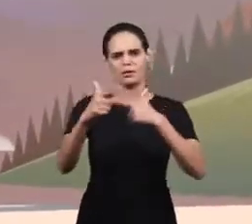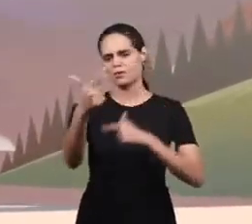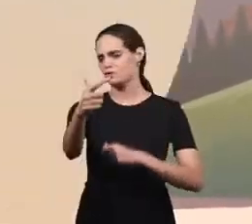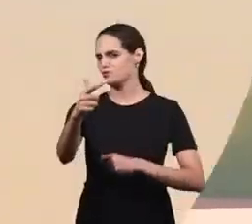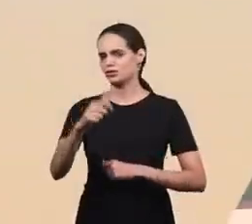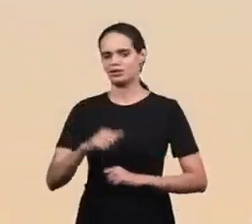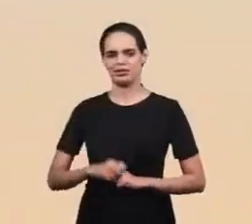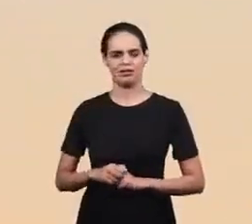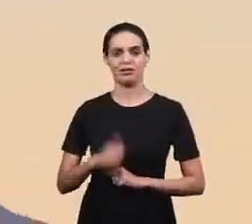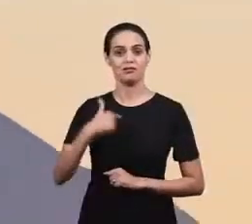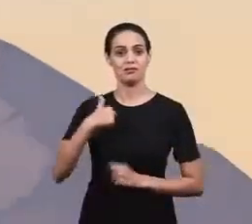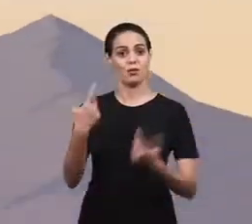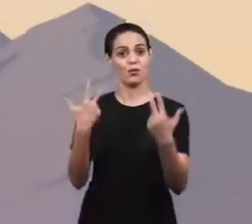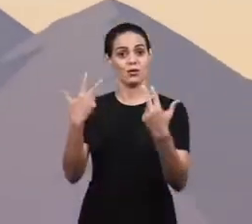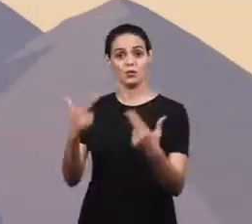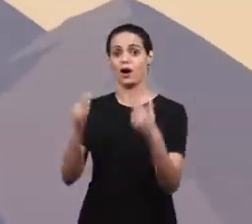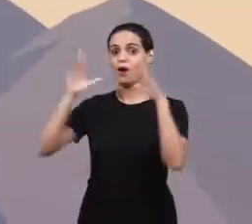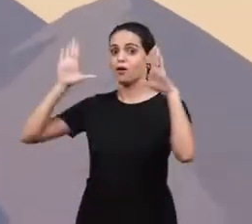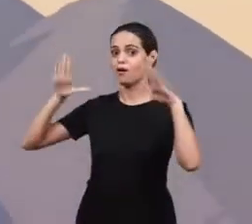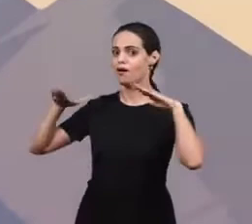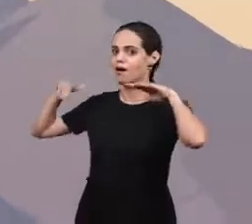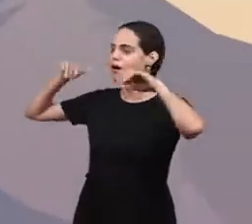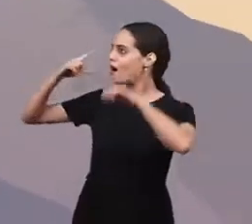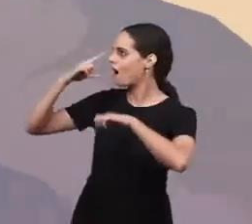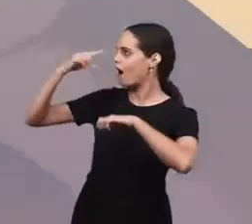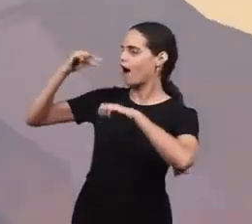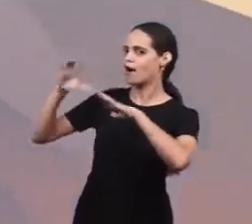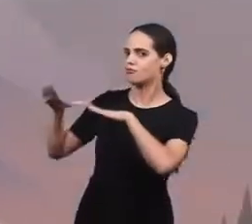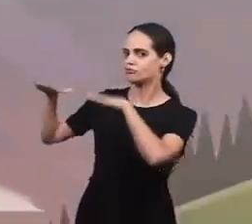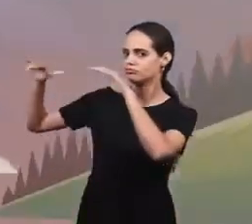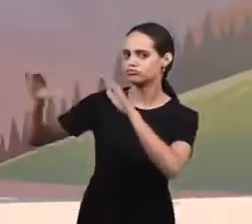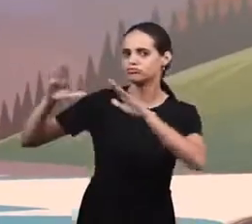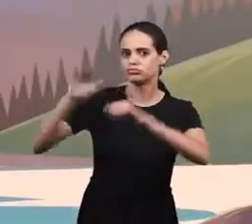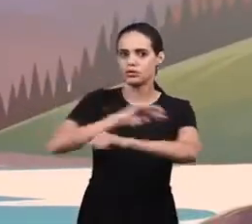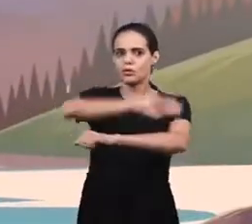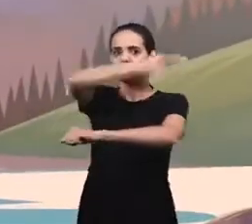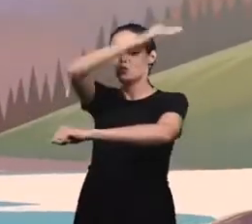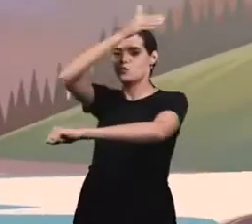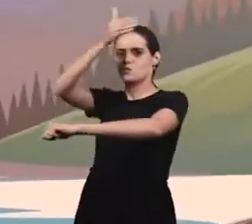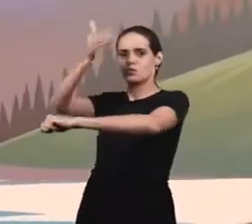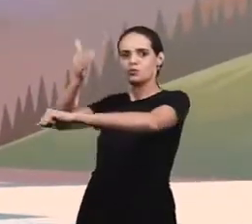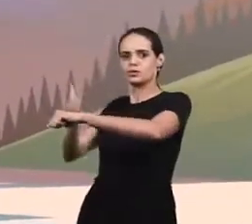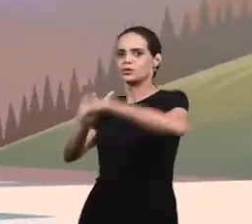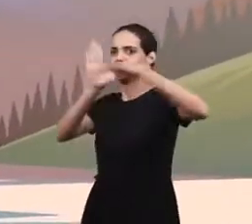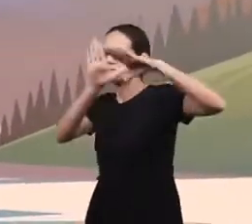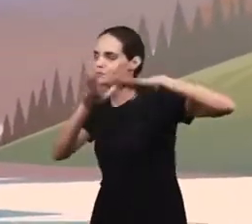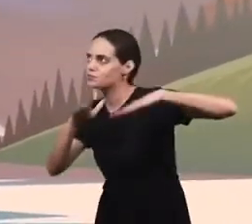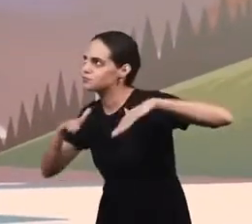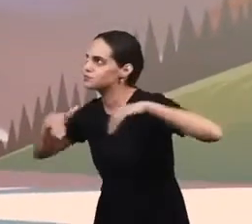I fly like an eagle. I cross mountains and valleys.